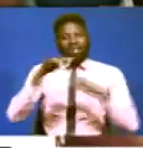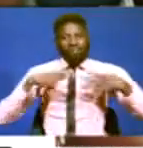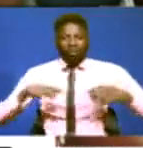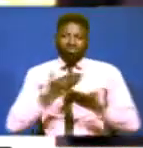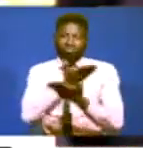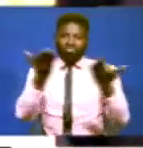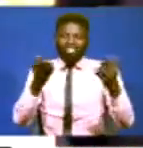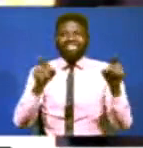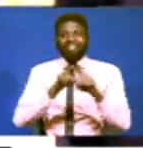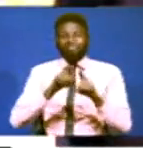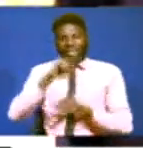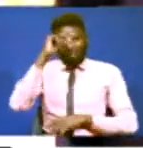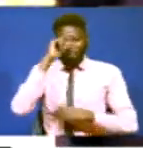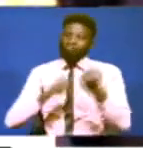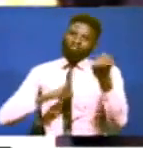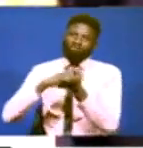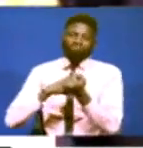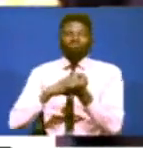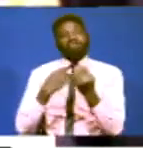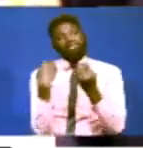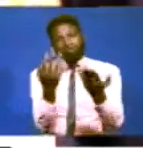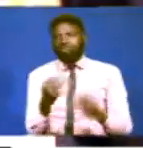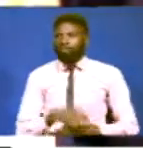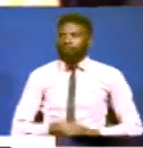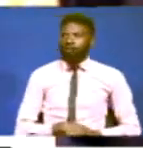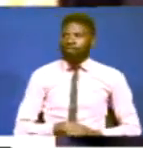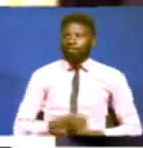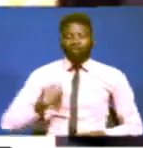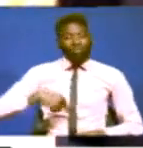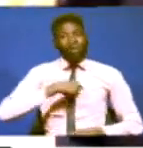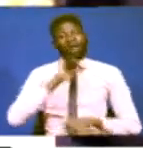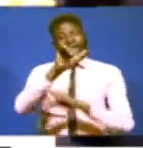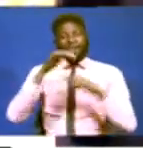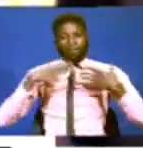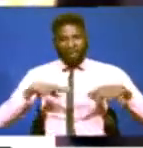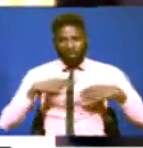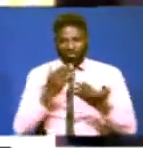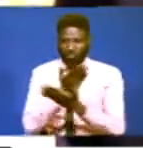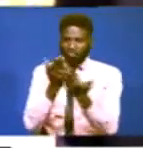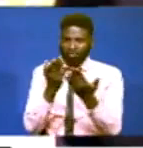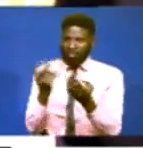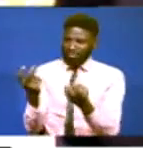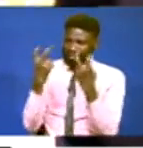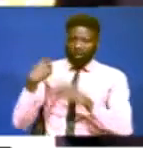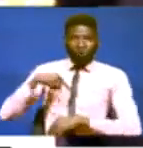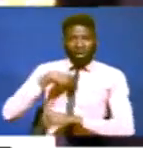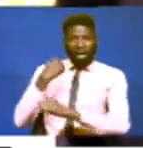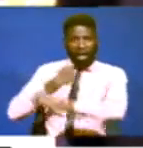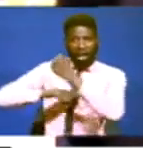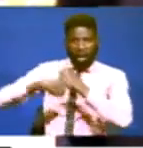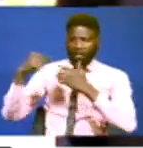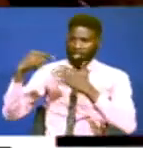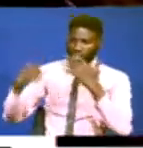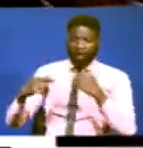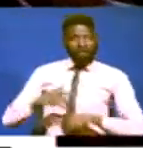in their charity work. Pray and request the other people who are touched by what we are doing to come forward and assist us in